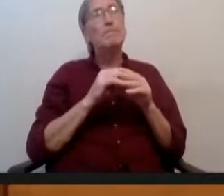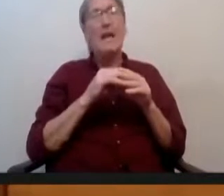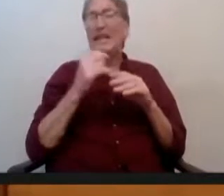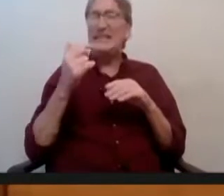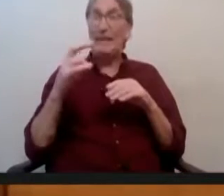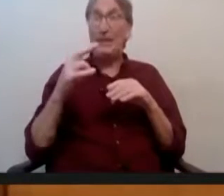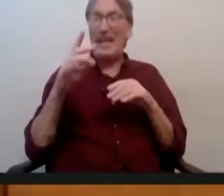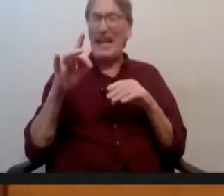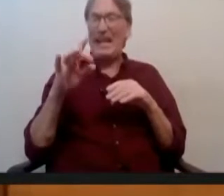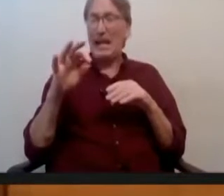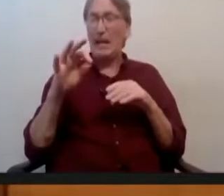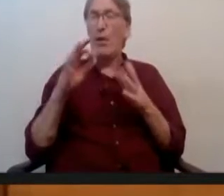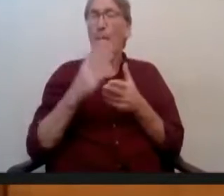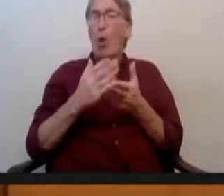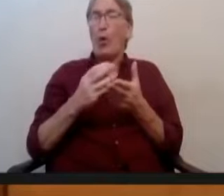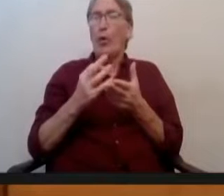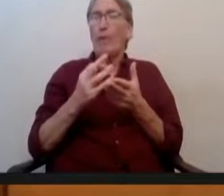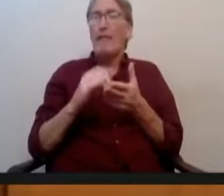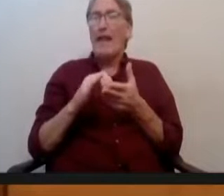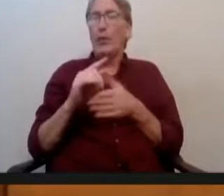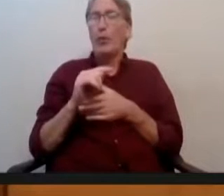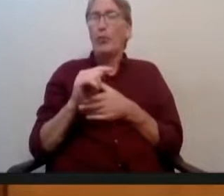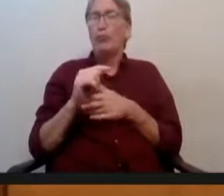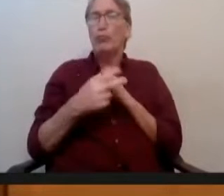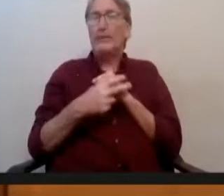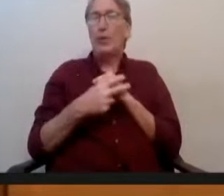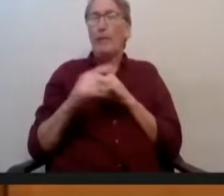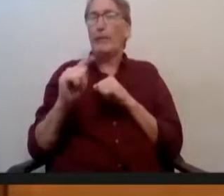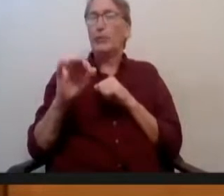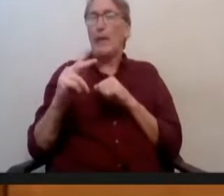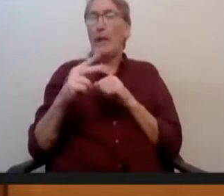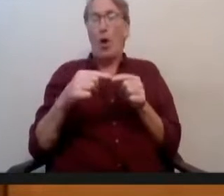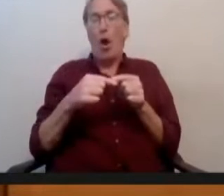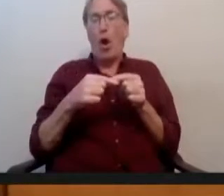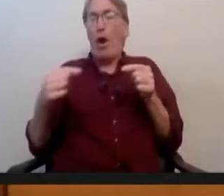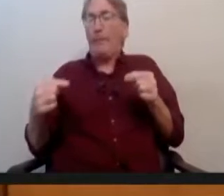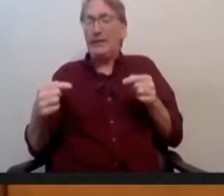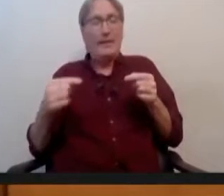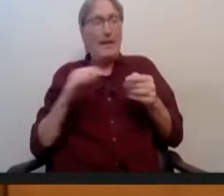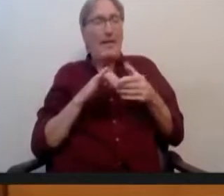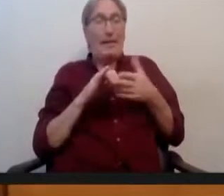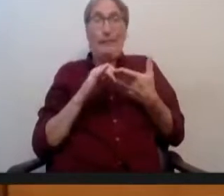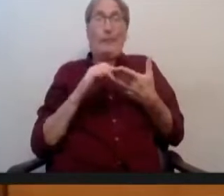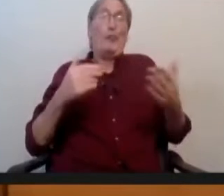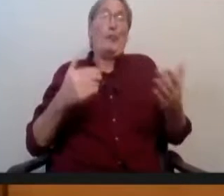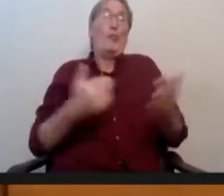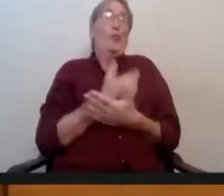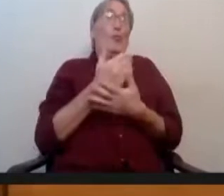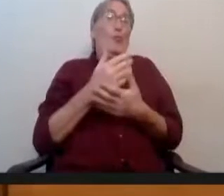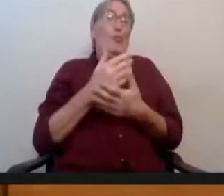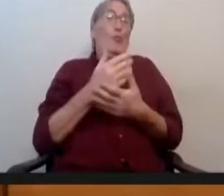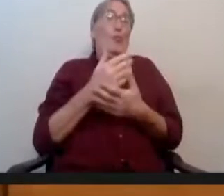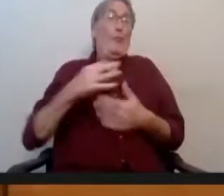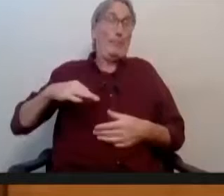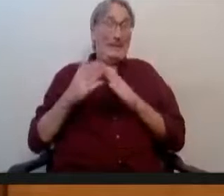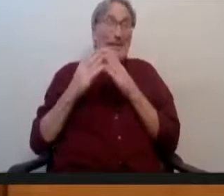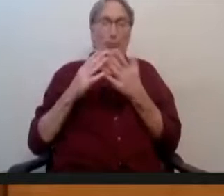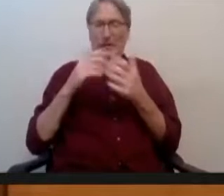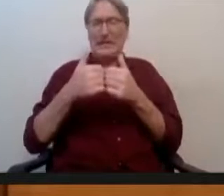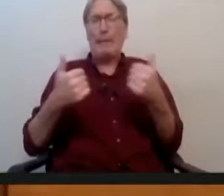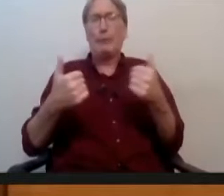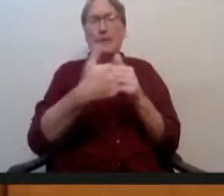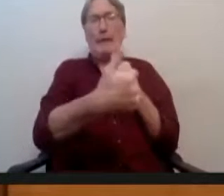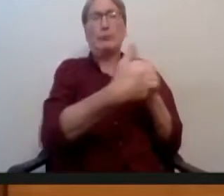1789 that a portion of the reserve tract directly opposite the fledgling city of Pittsburgh was divided into orderly lots, with the rest